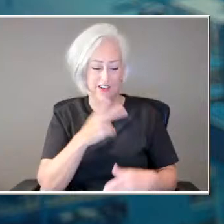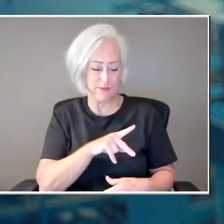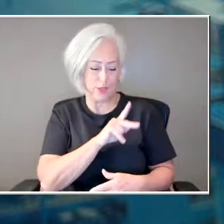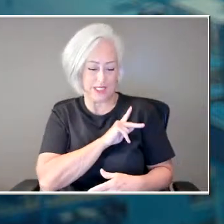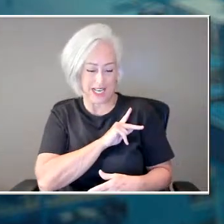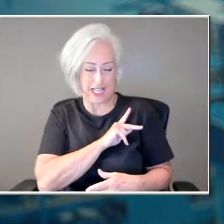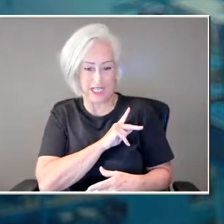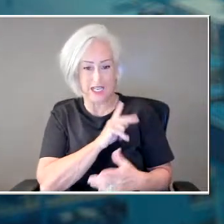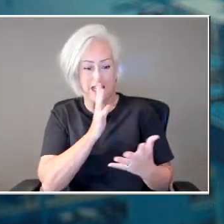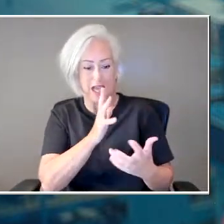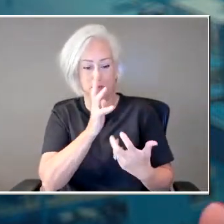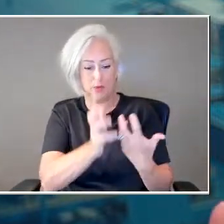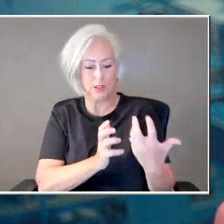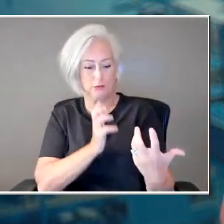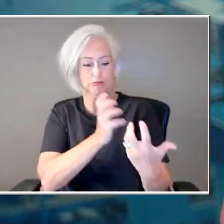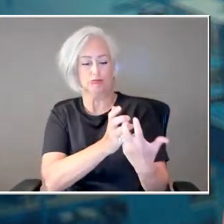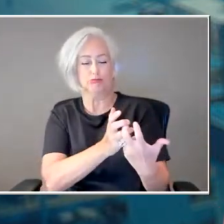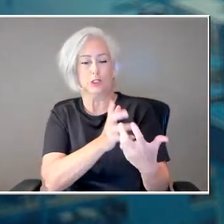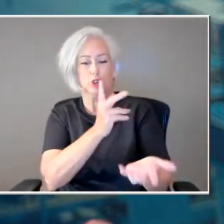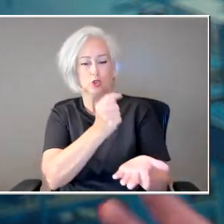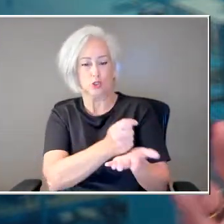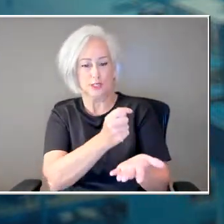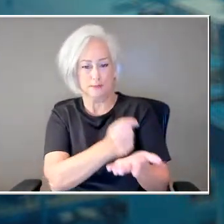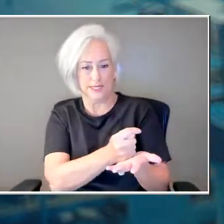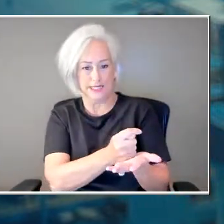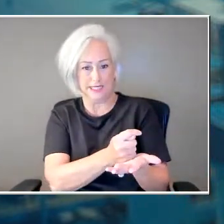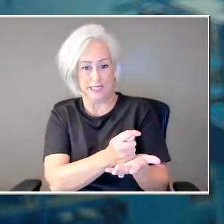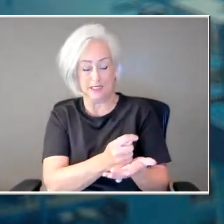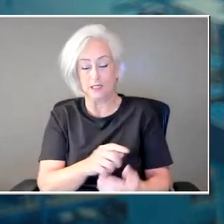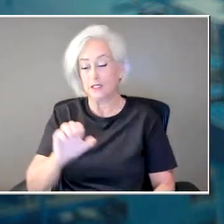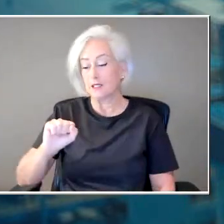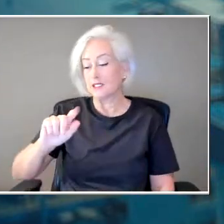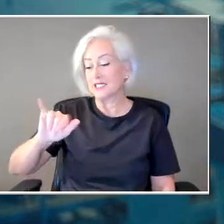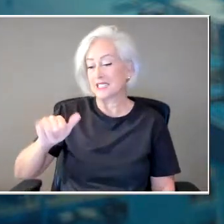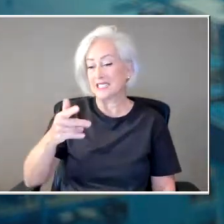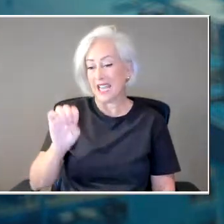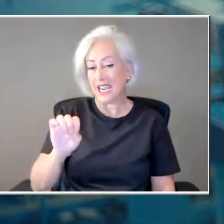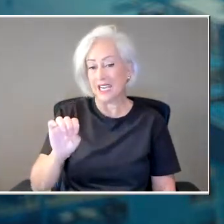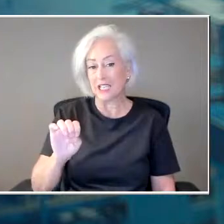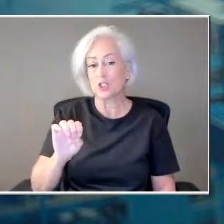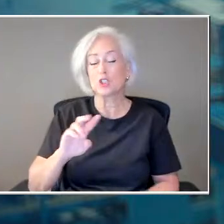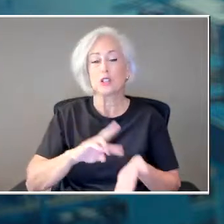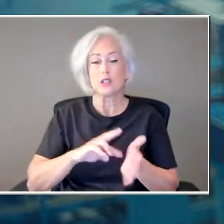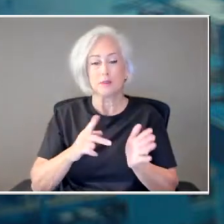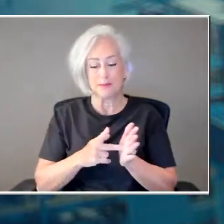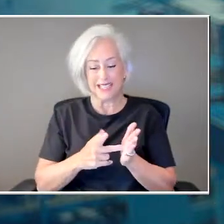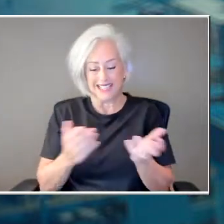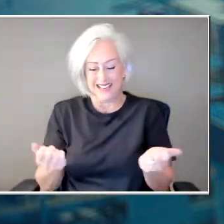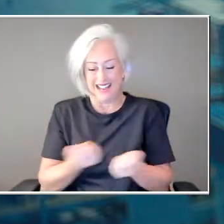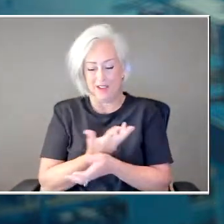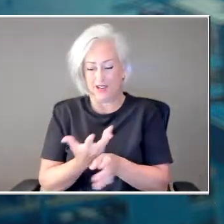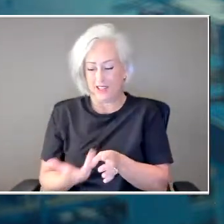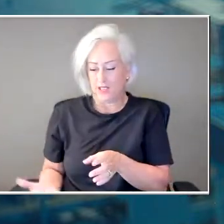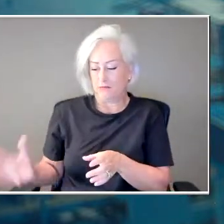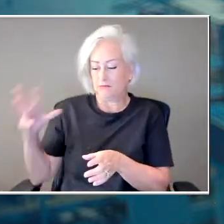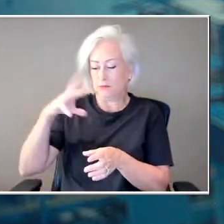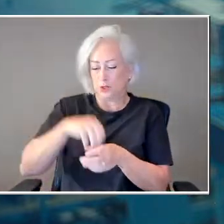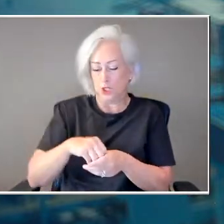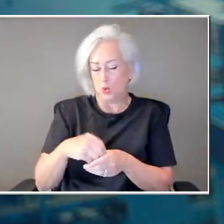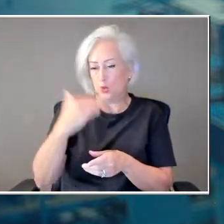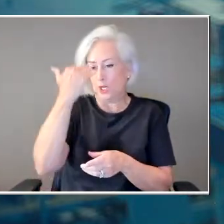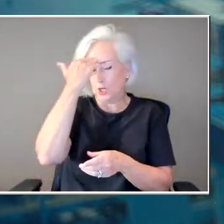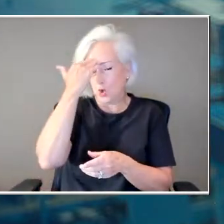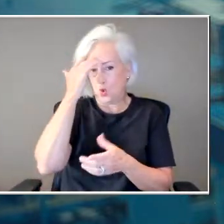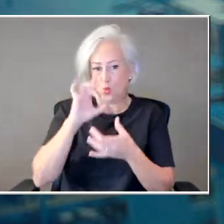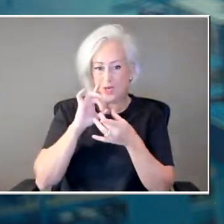And the stage ultimately is the prognosis, and that stage is made up of everything we know about the cancer on that given day